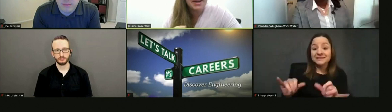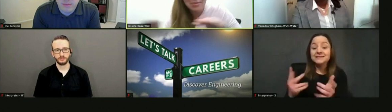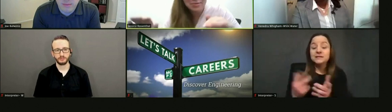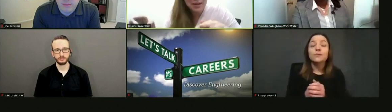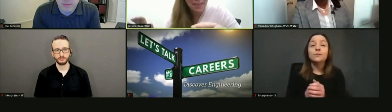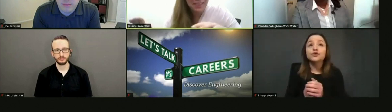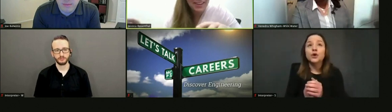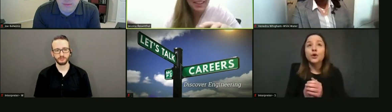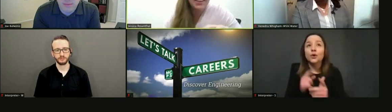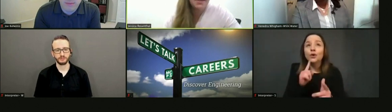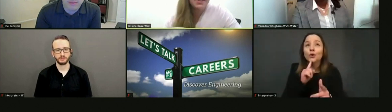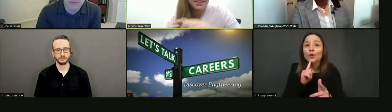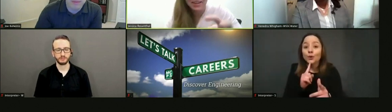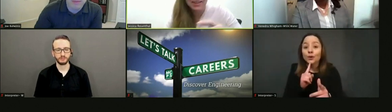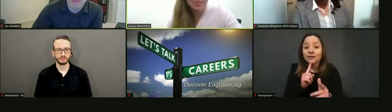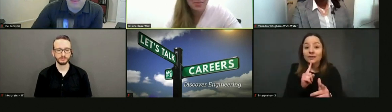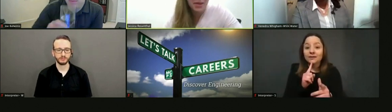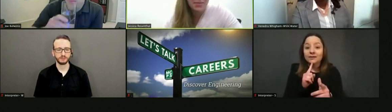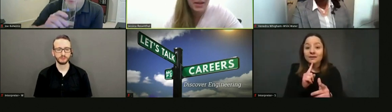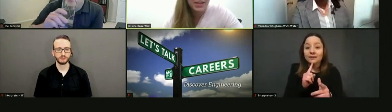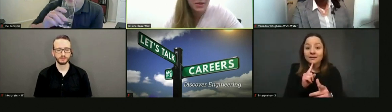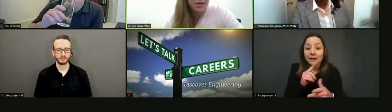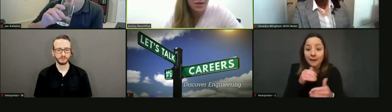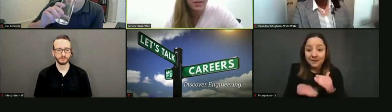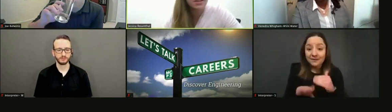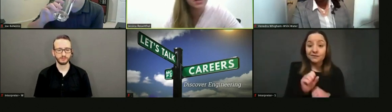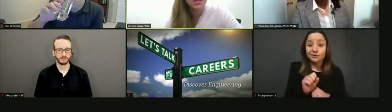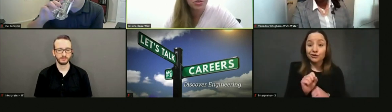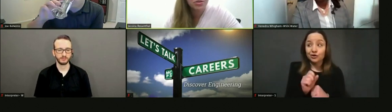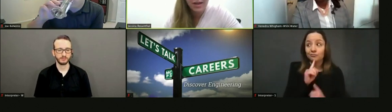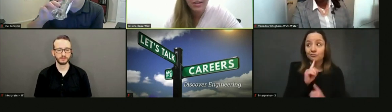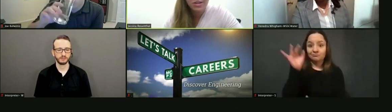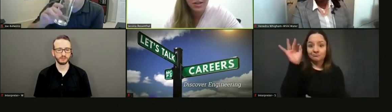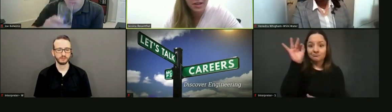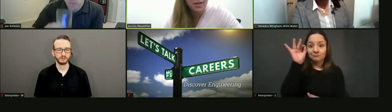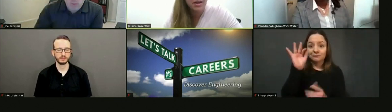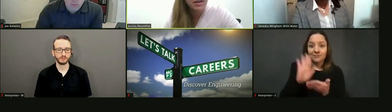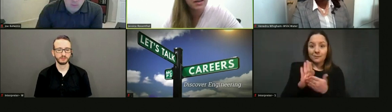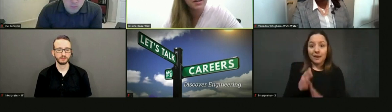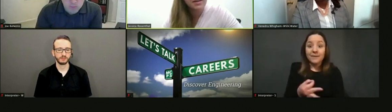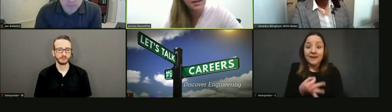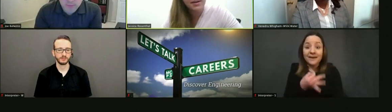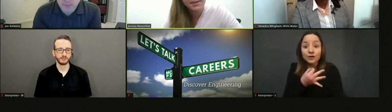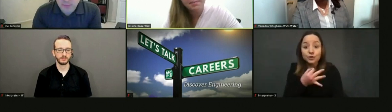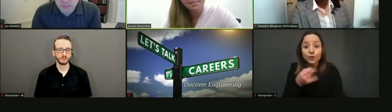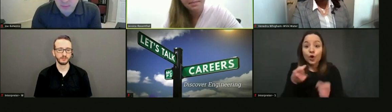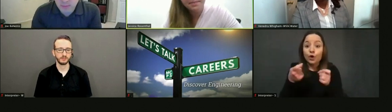getting in and knowing absolutely nothing, and then having to kind of become an expert on the control strategy and